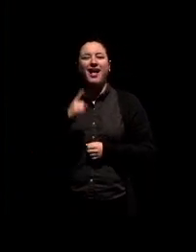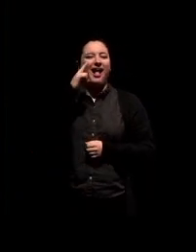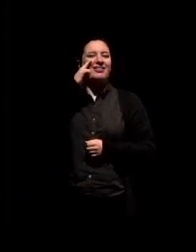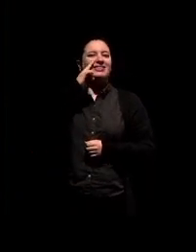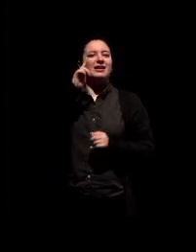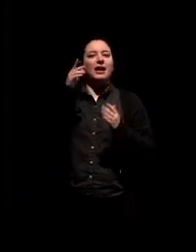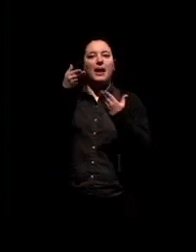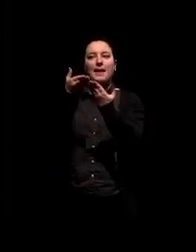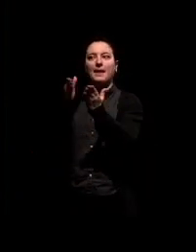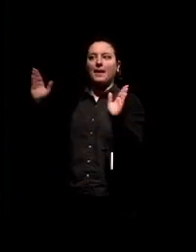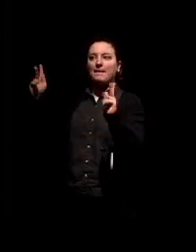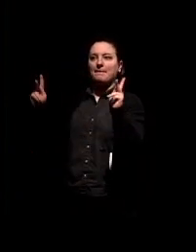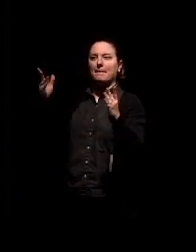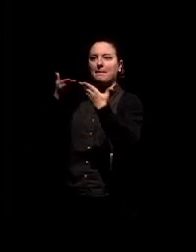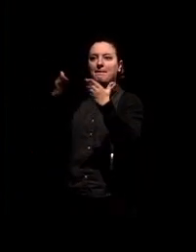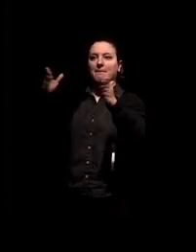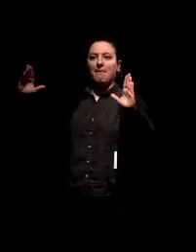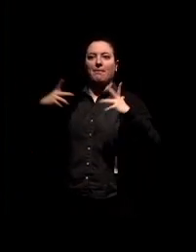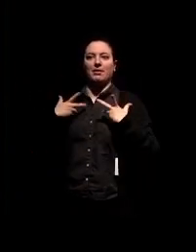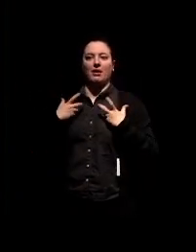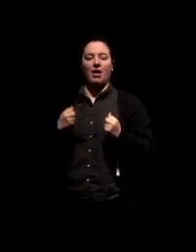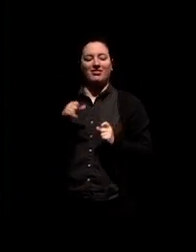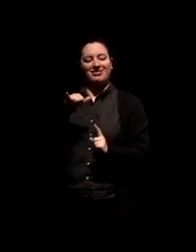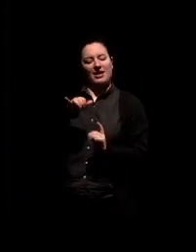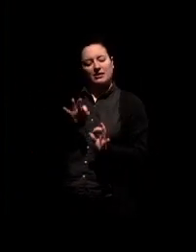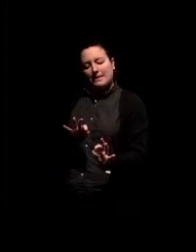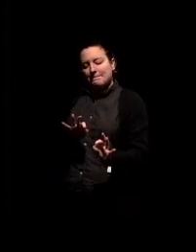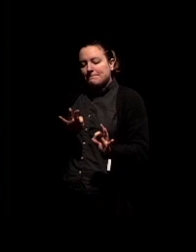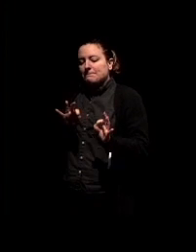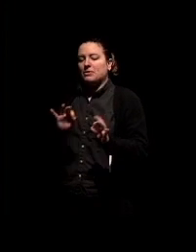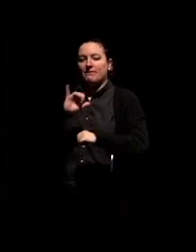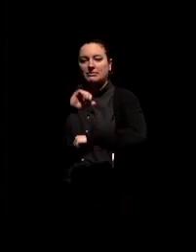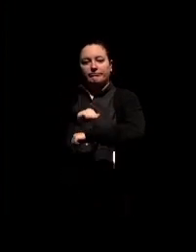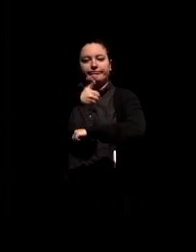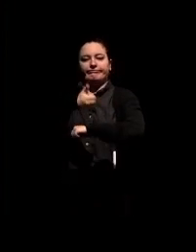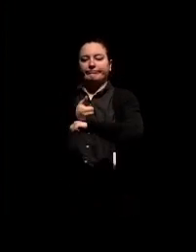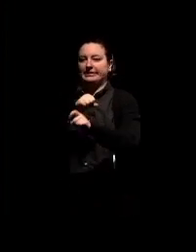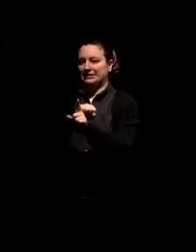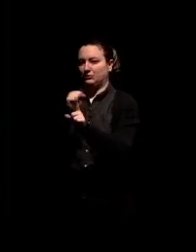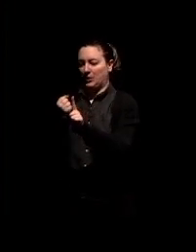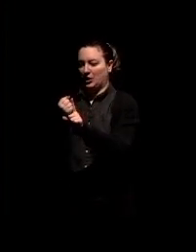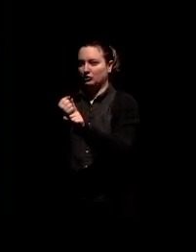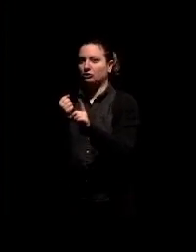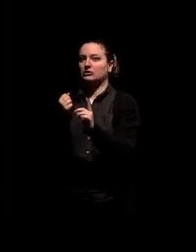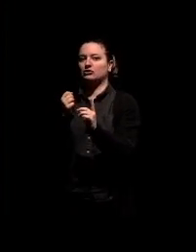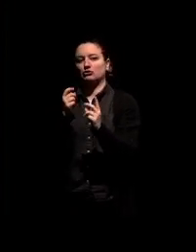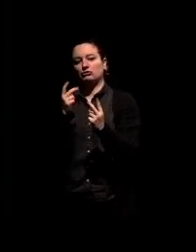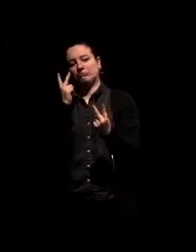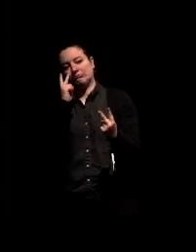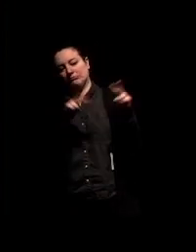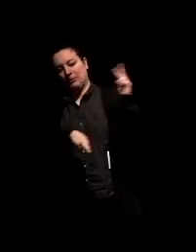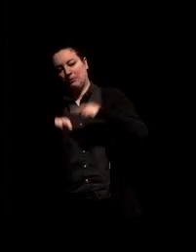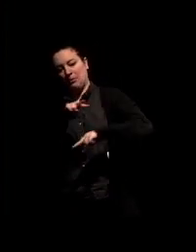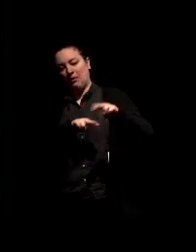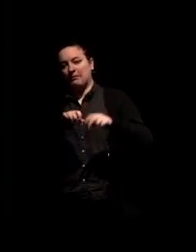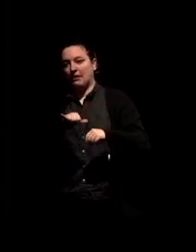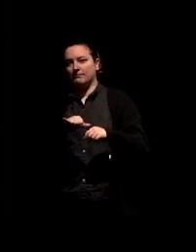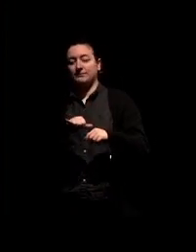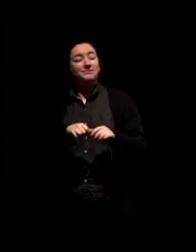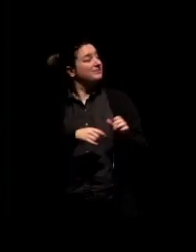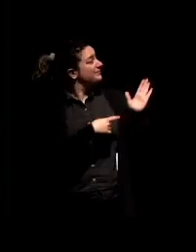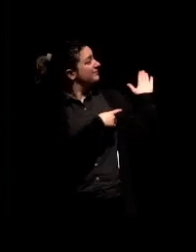discipline to inform these issues. And I want to point to the Belmont Report, which came out of in the